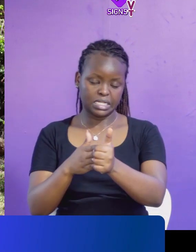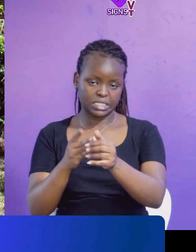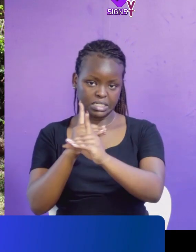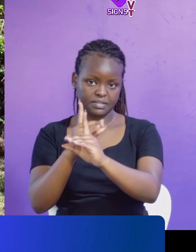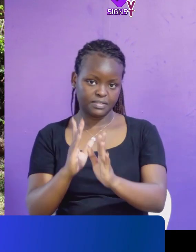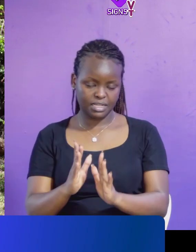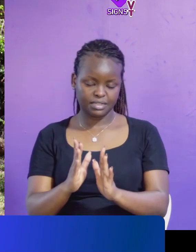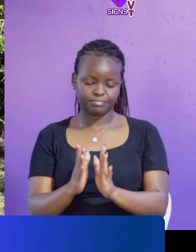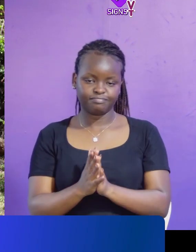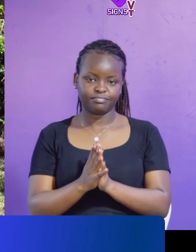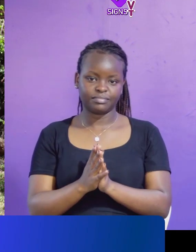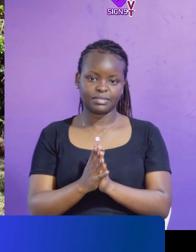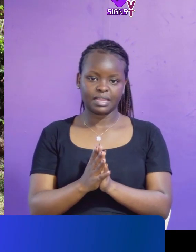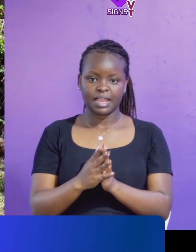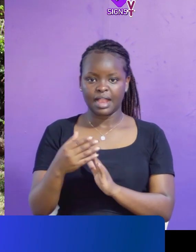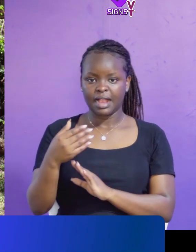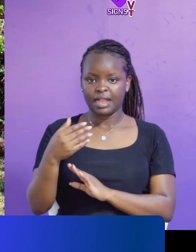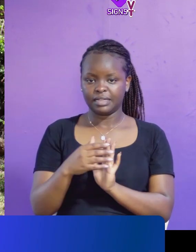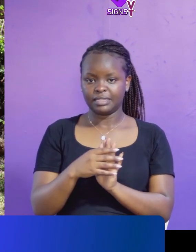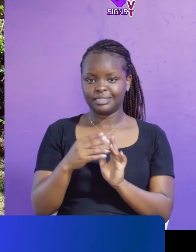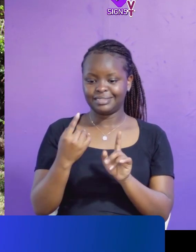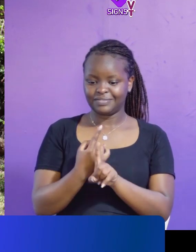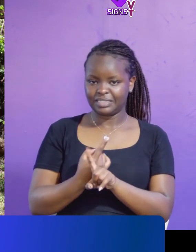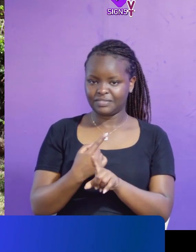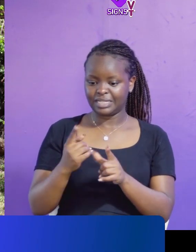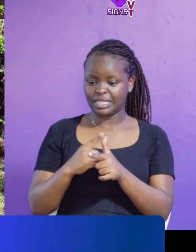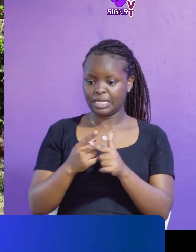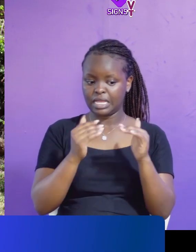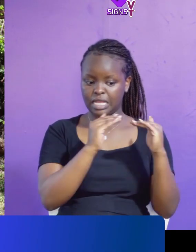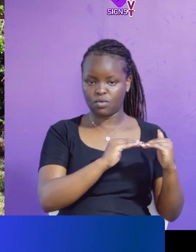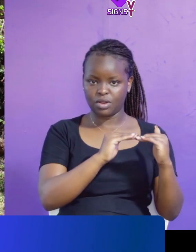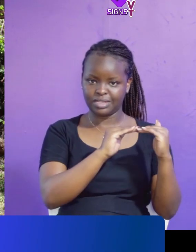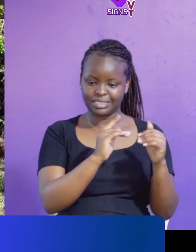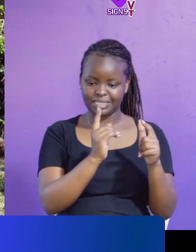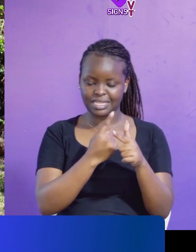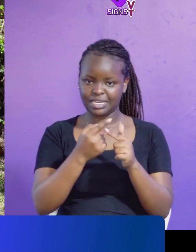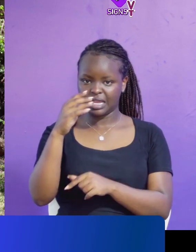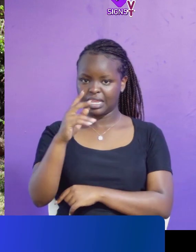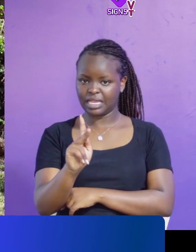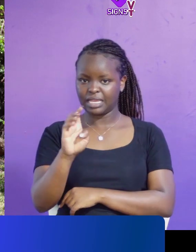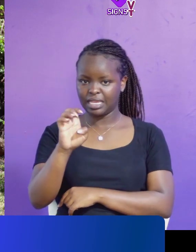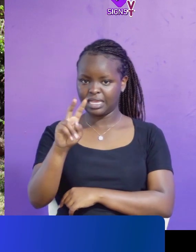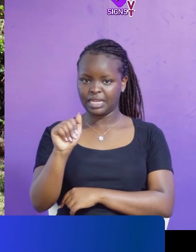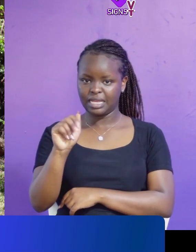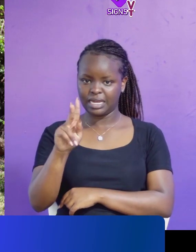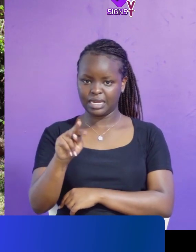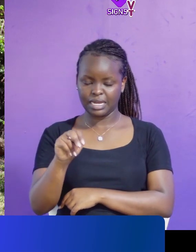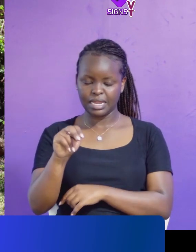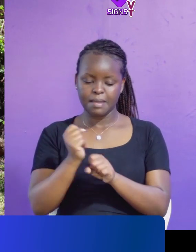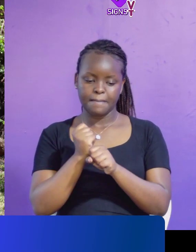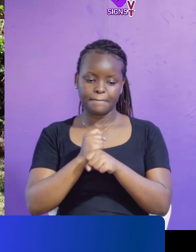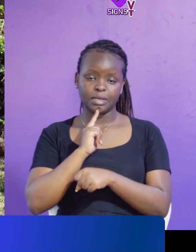before Hakan Çalhanoğlu equalized, and later Kenan Yildiz ensured Juventus went at the